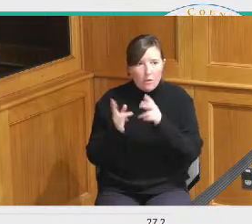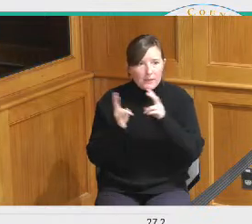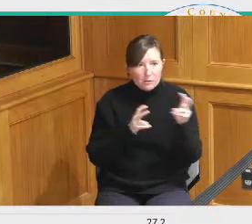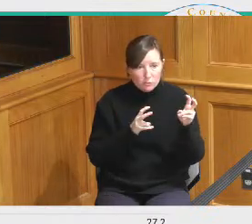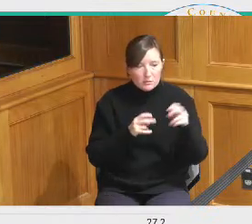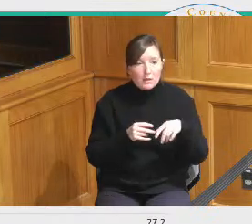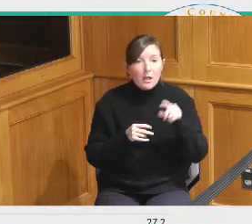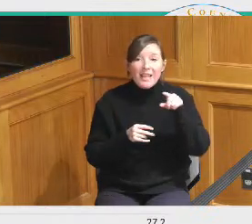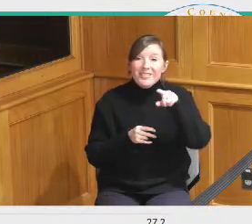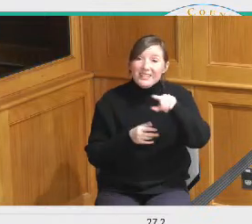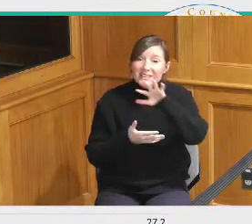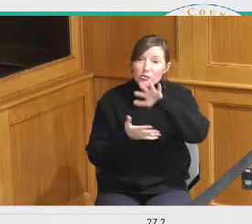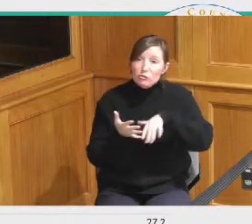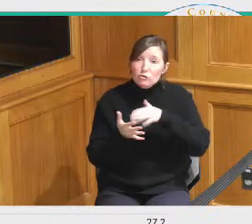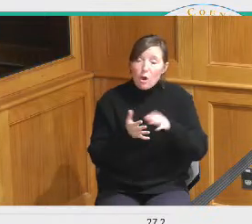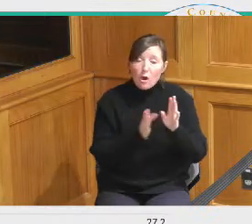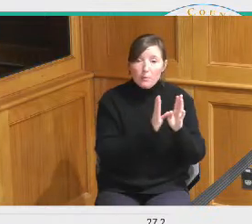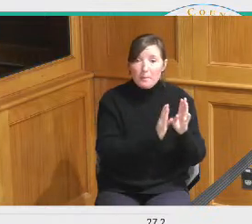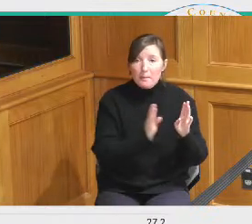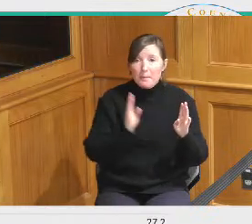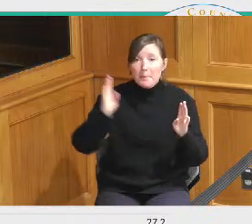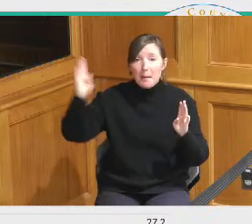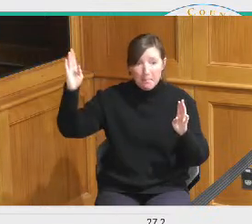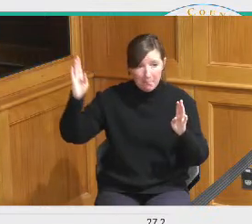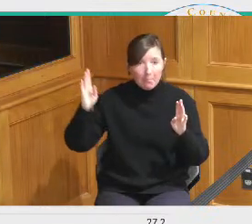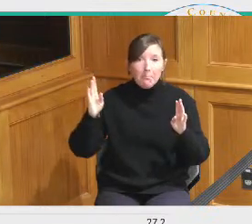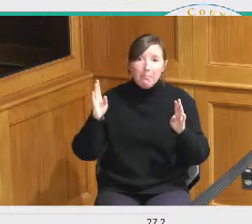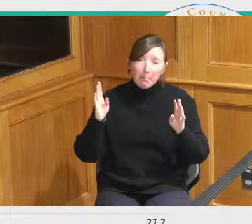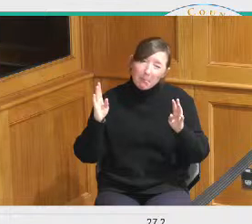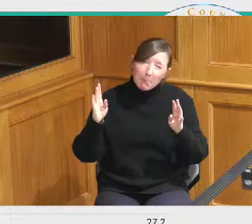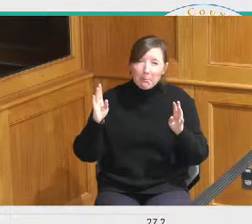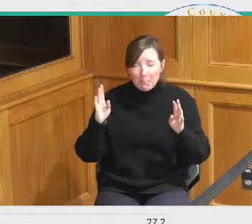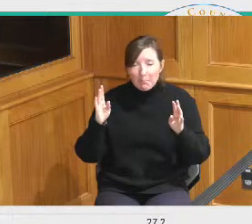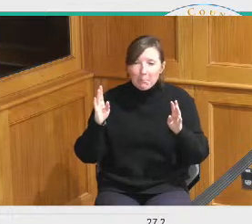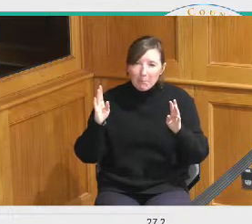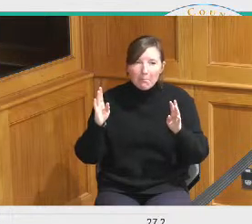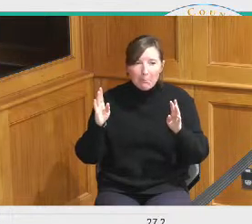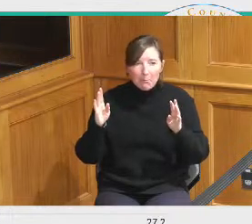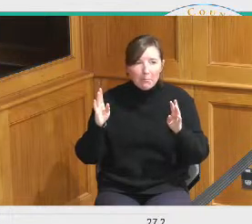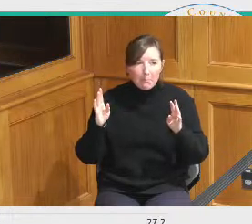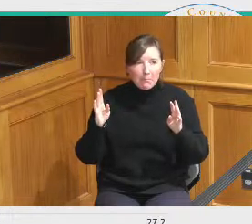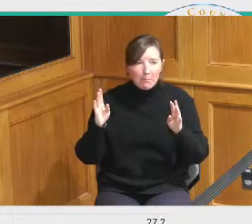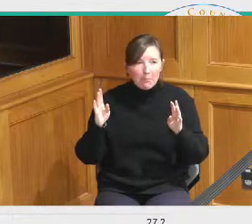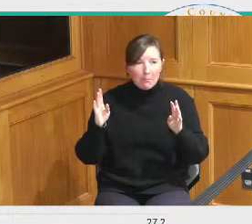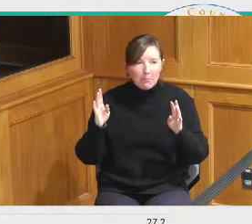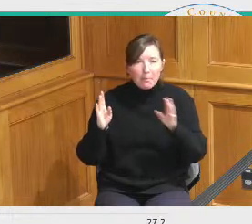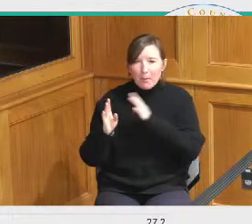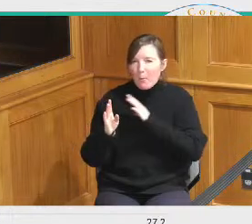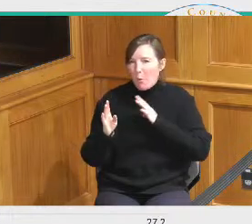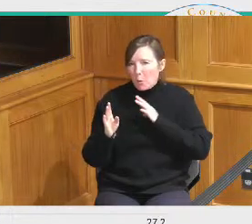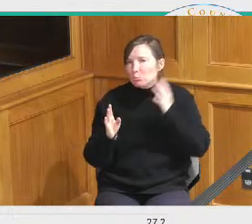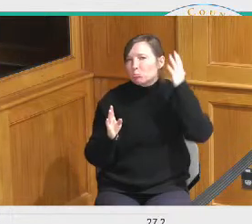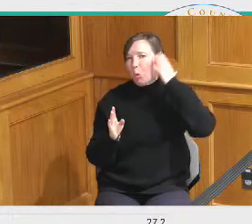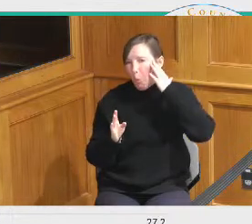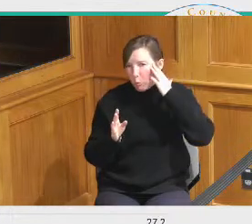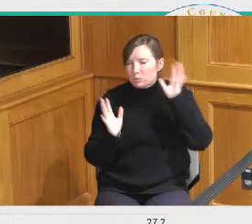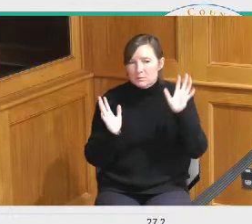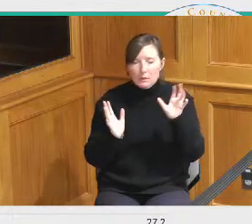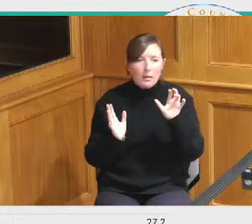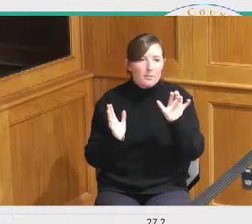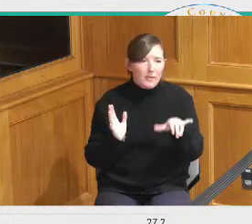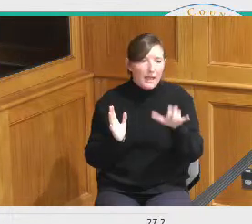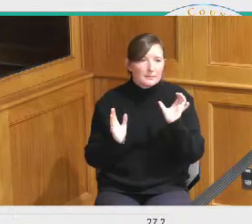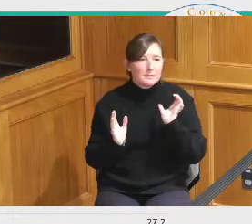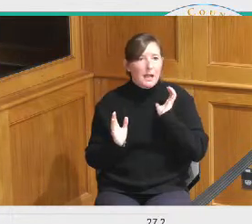A chart that has become relatively known, or very known to the board, is our historical